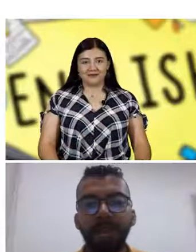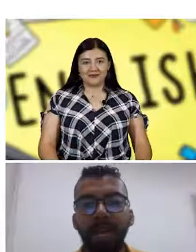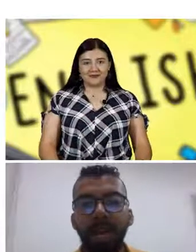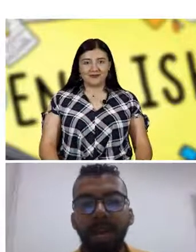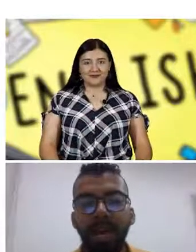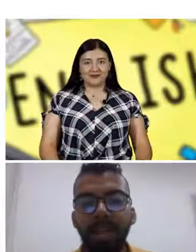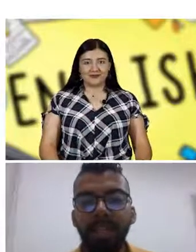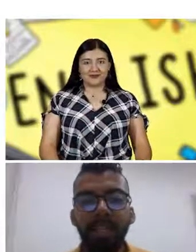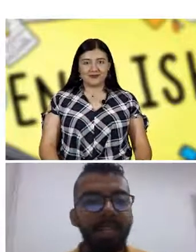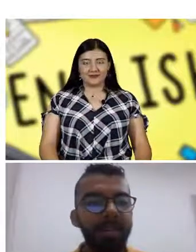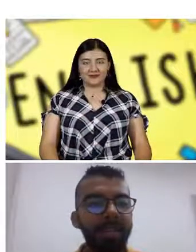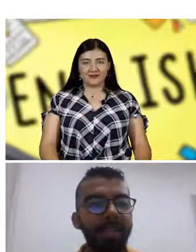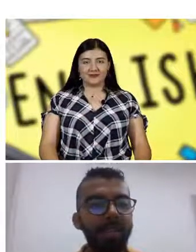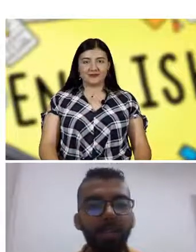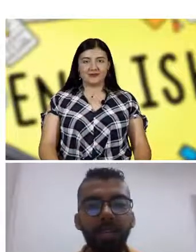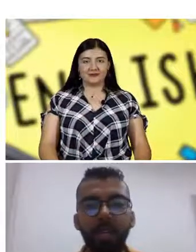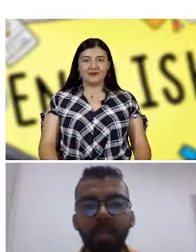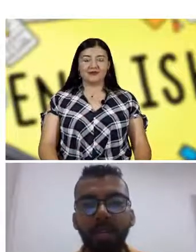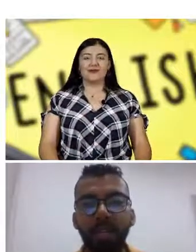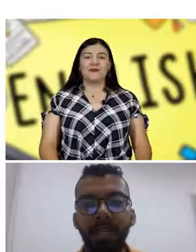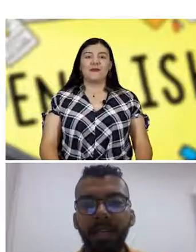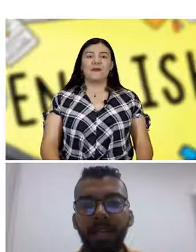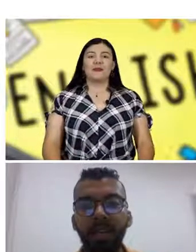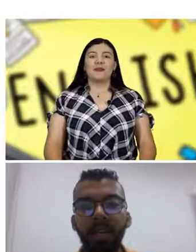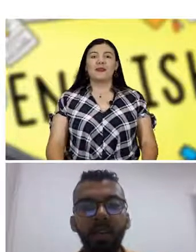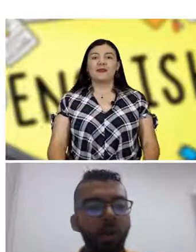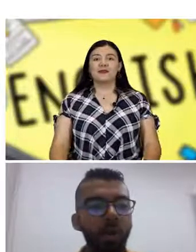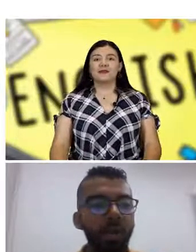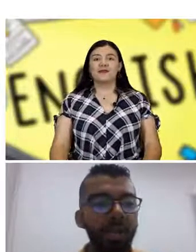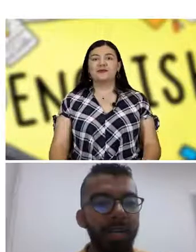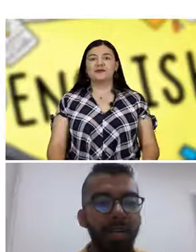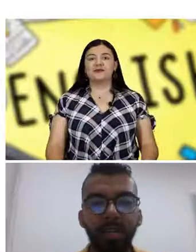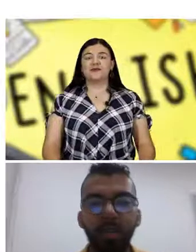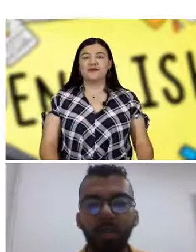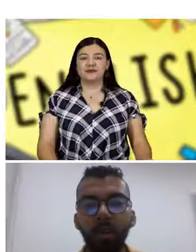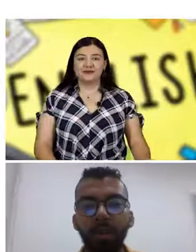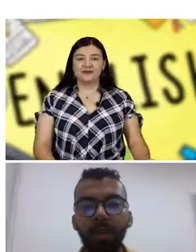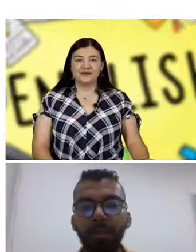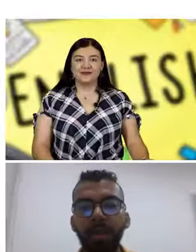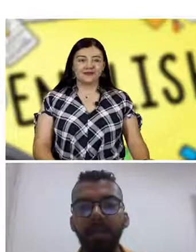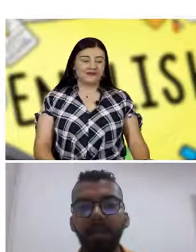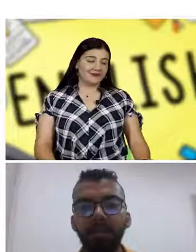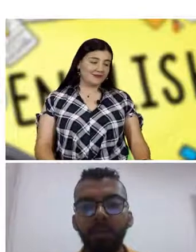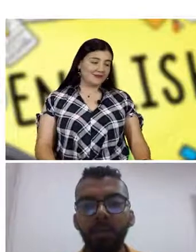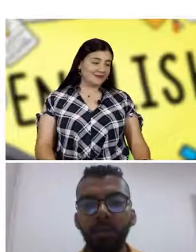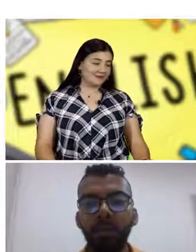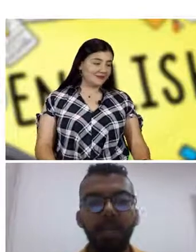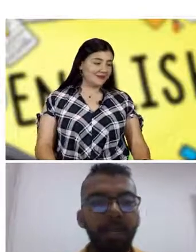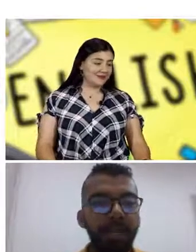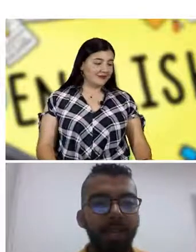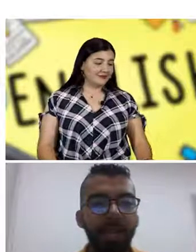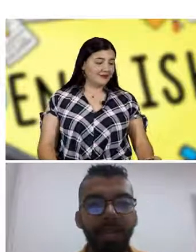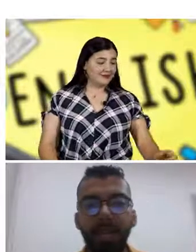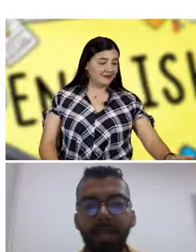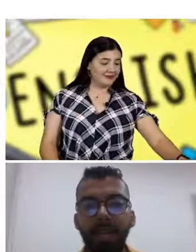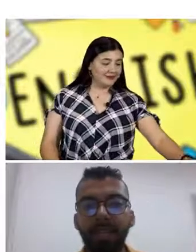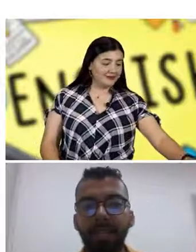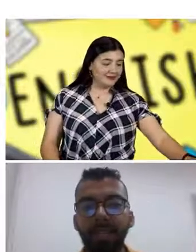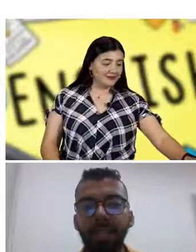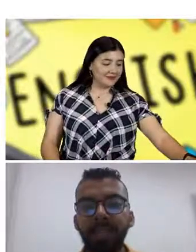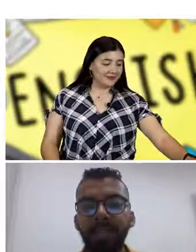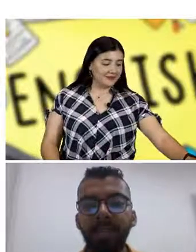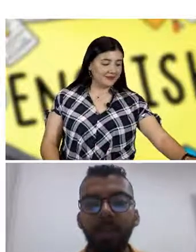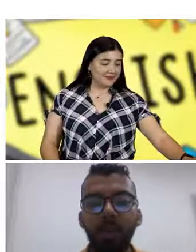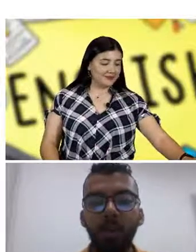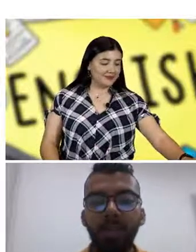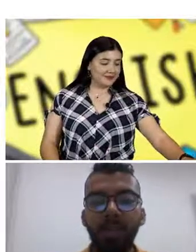some. Inicialmente nos saludan Olga, Jorge Iván, nos saludan acá en el